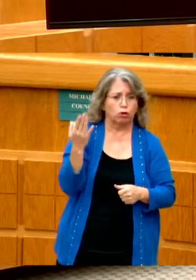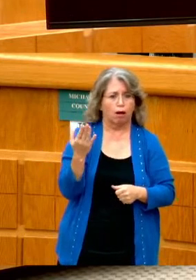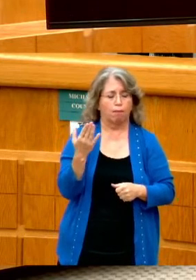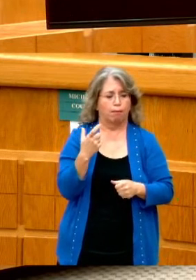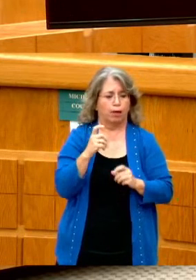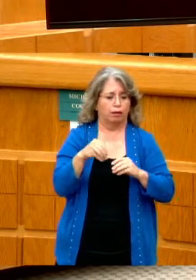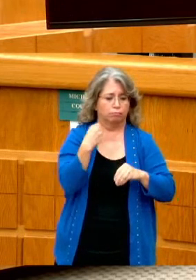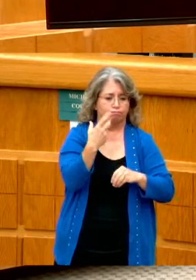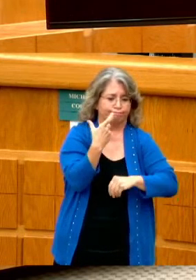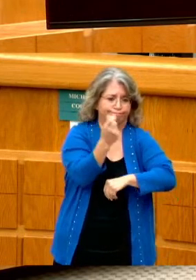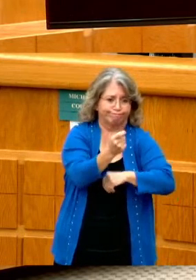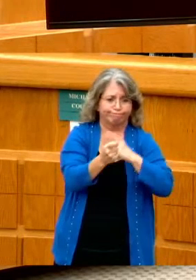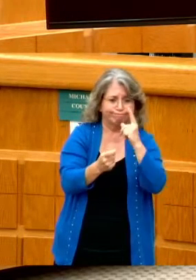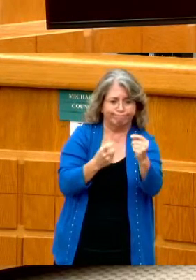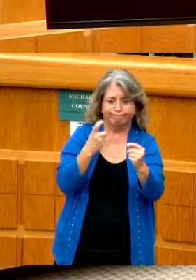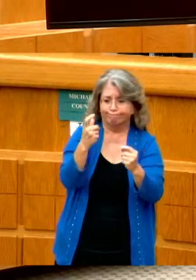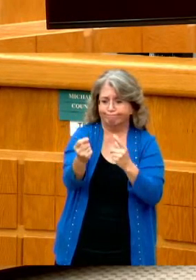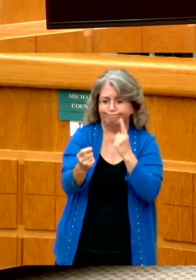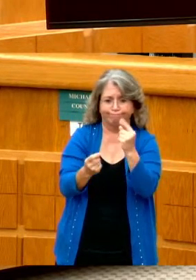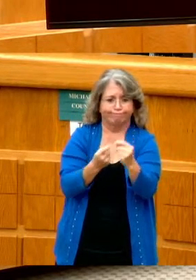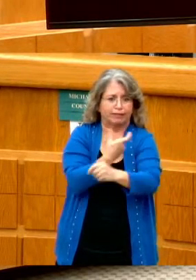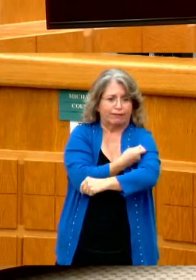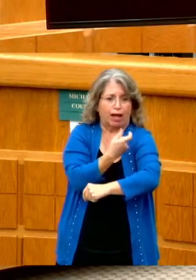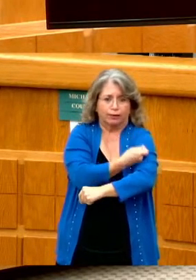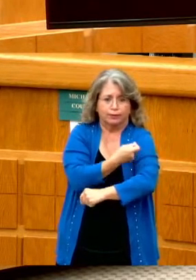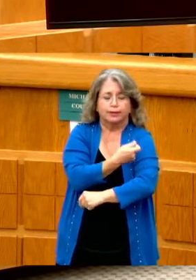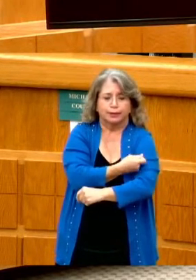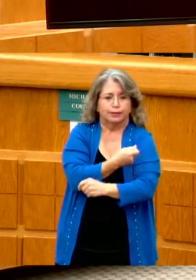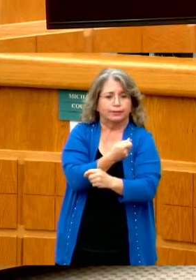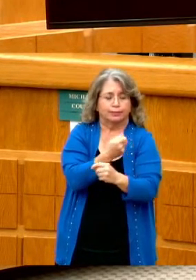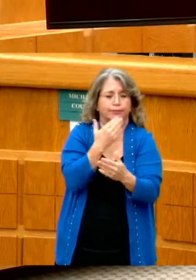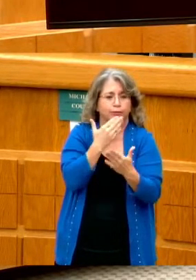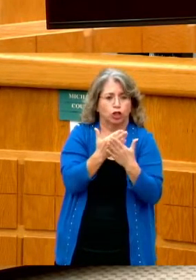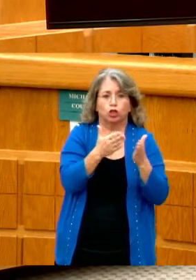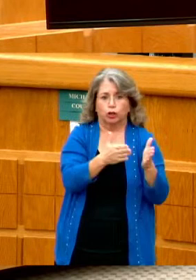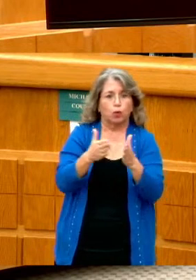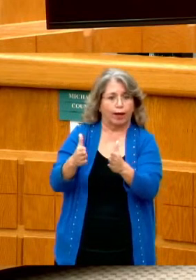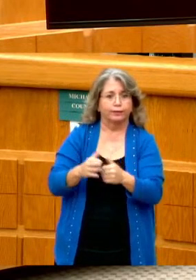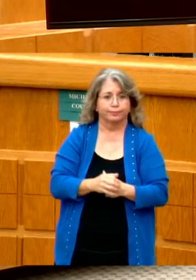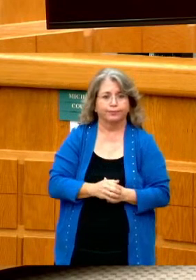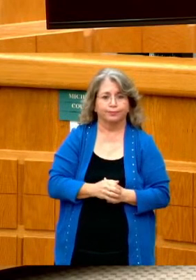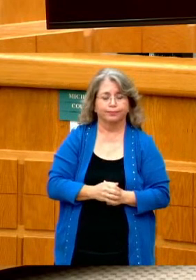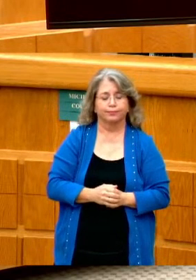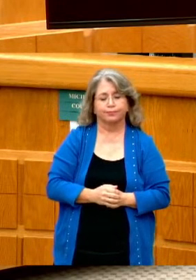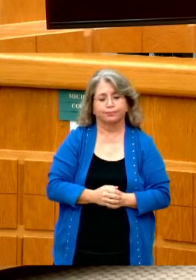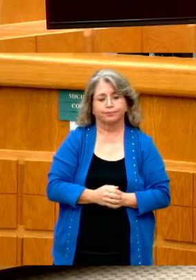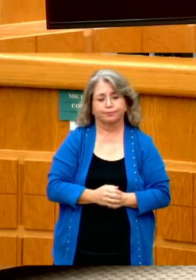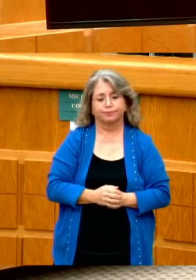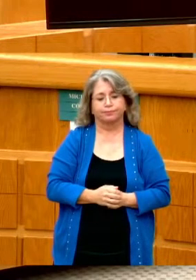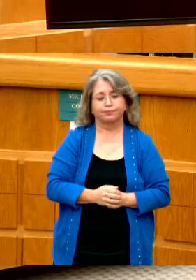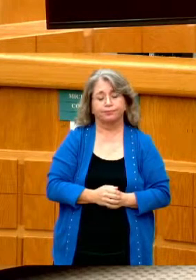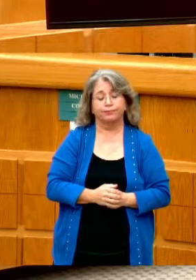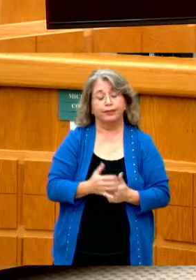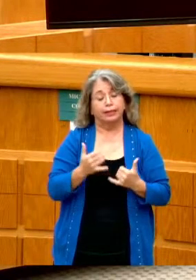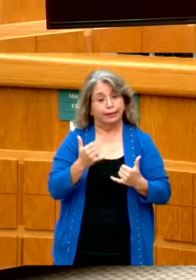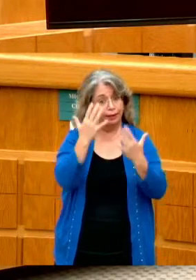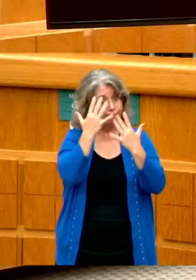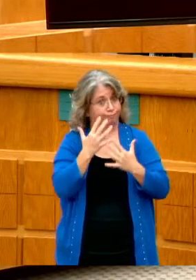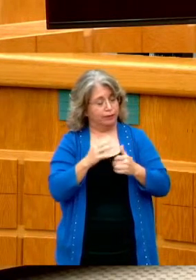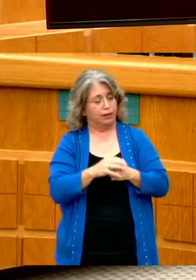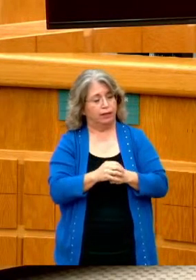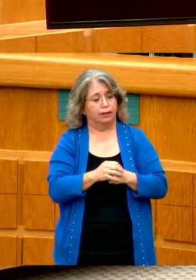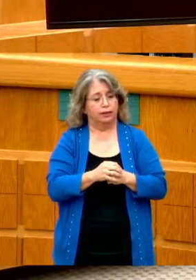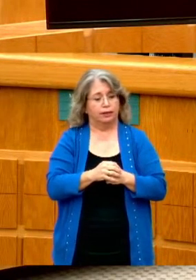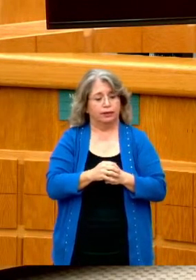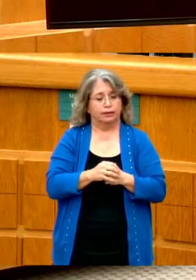administering this vaccine in a really good way. Now, unfortunately, the trifecta, remember we